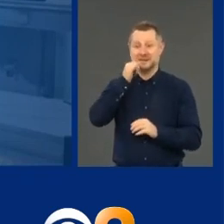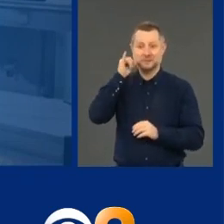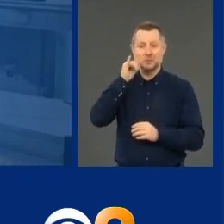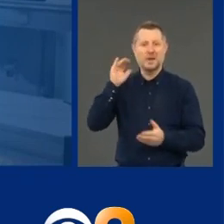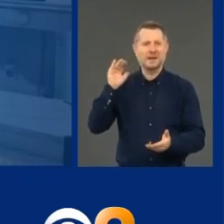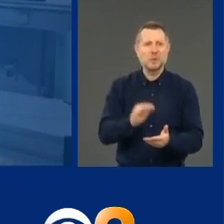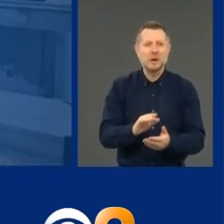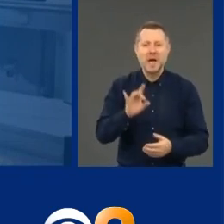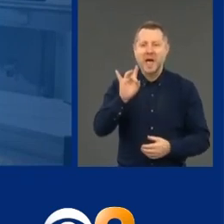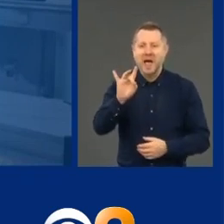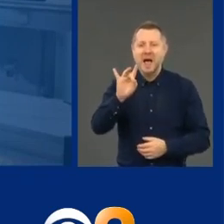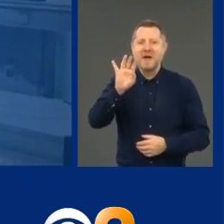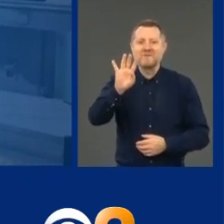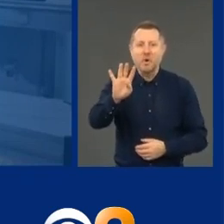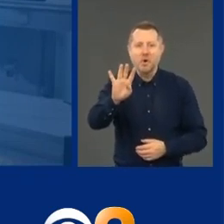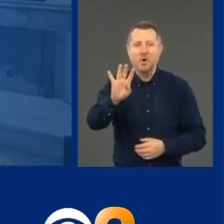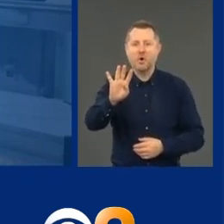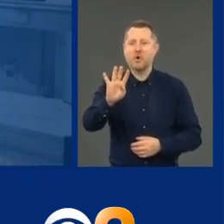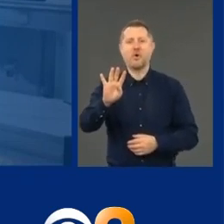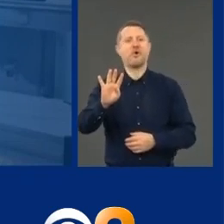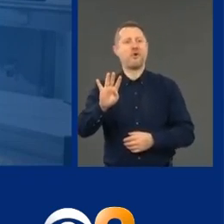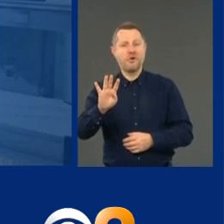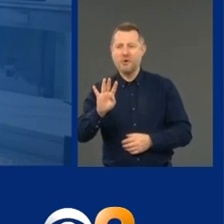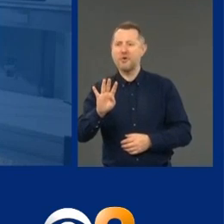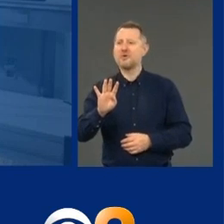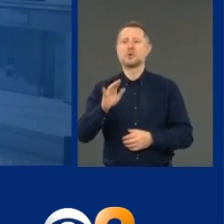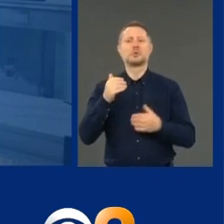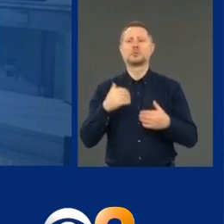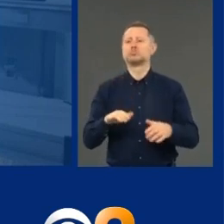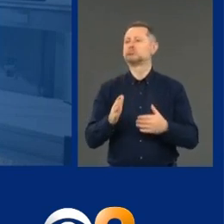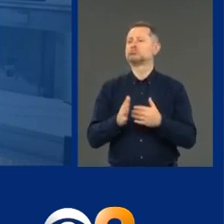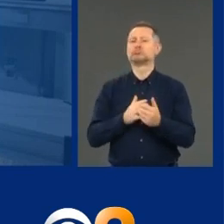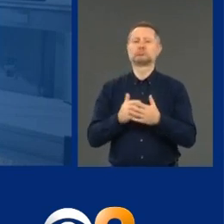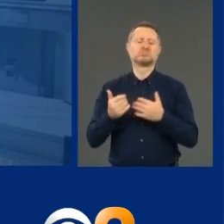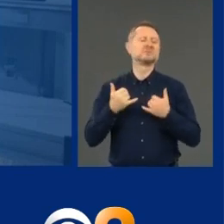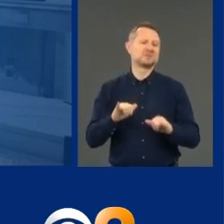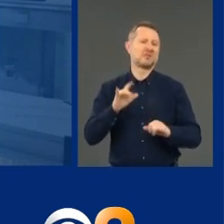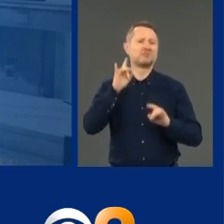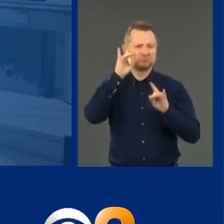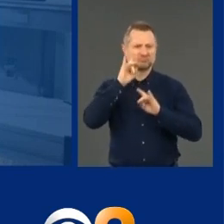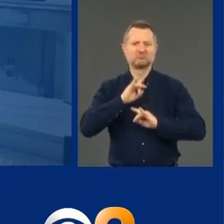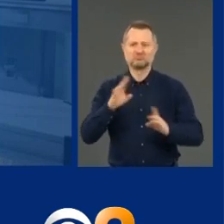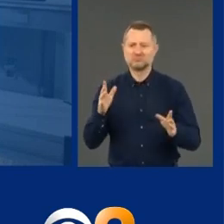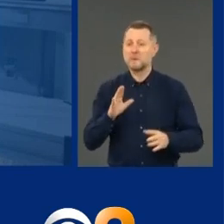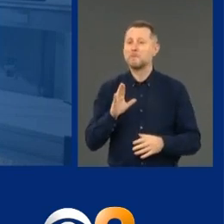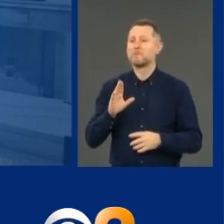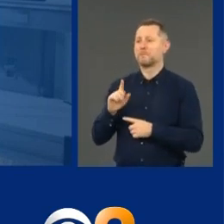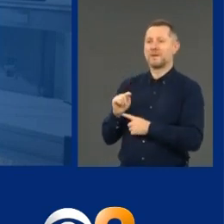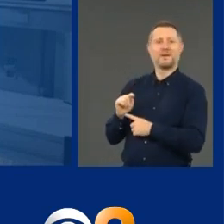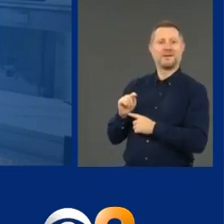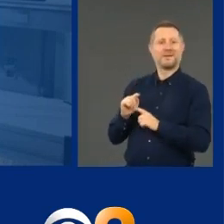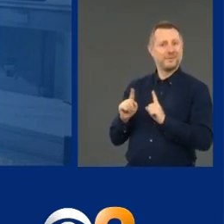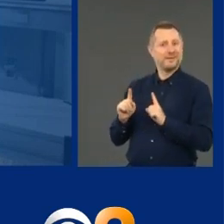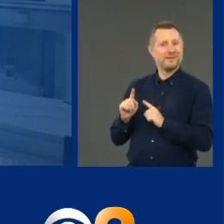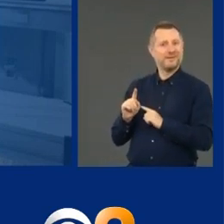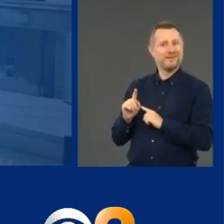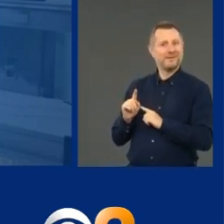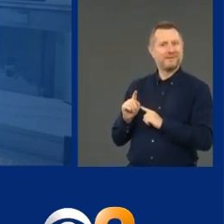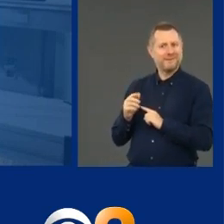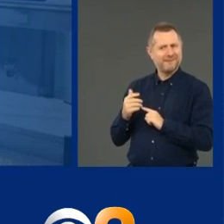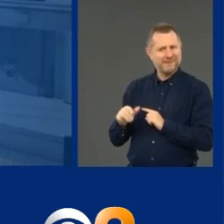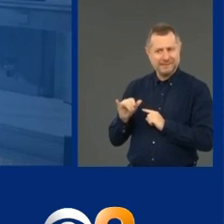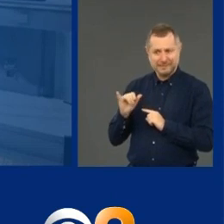84. 84 is still a tragedy, no doubt. But the fact that it's down as low